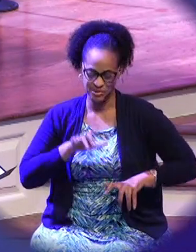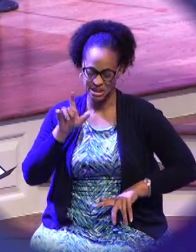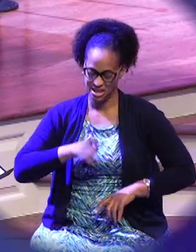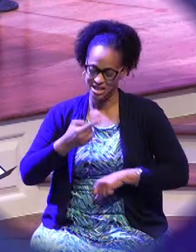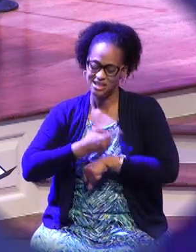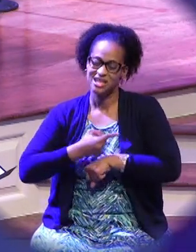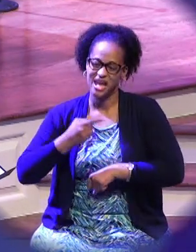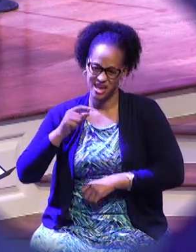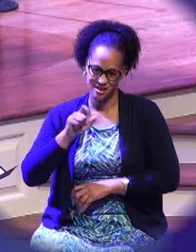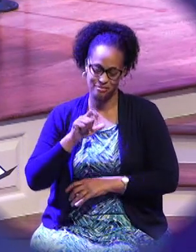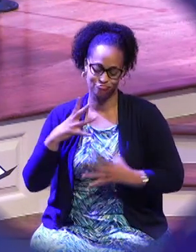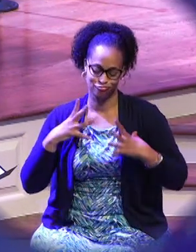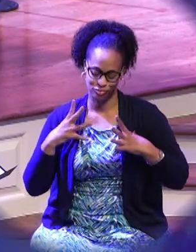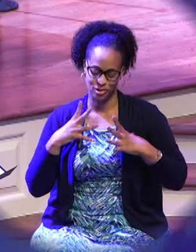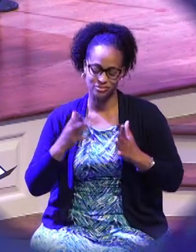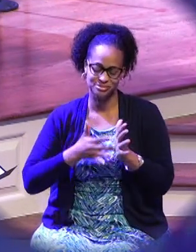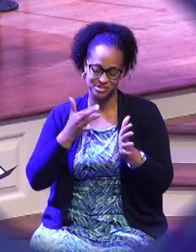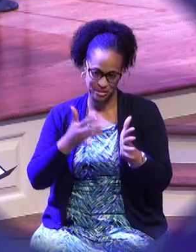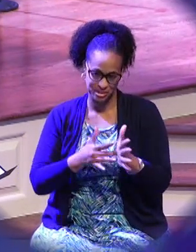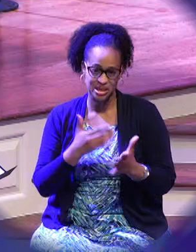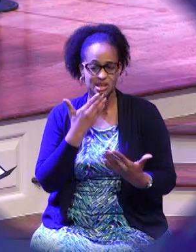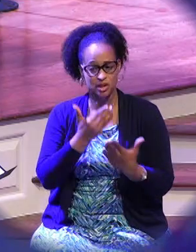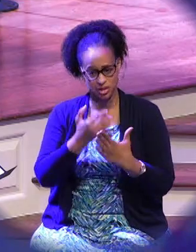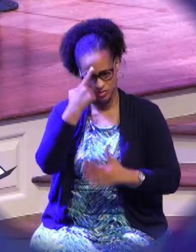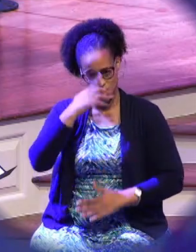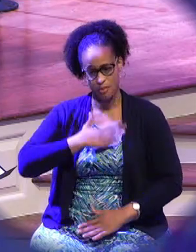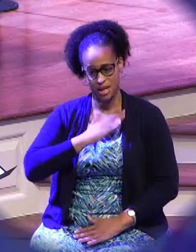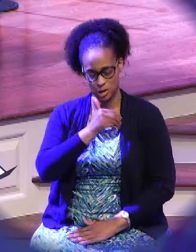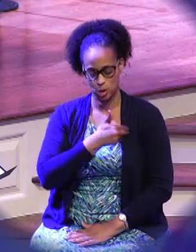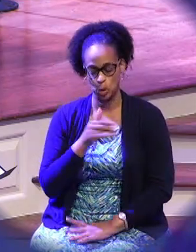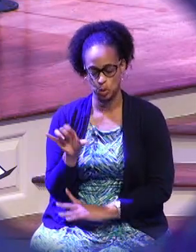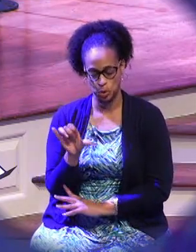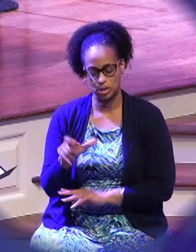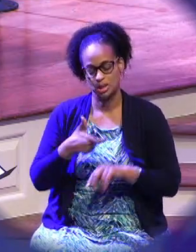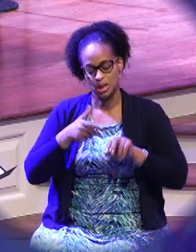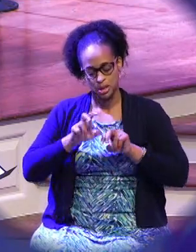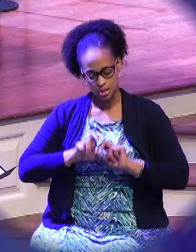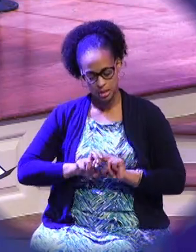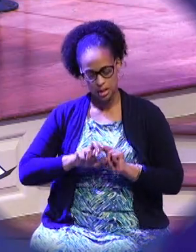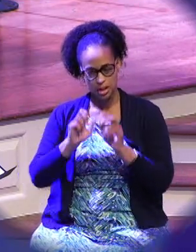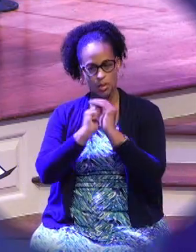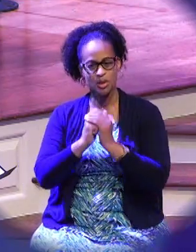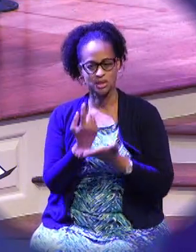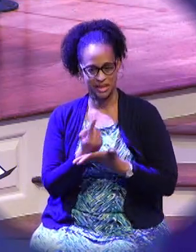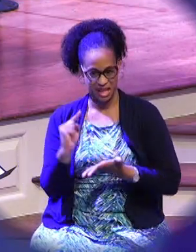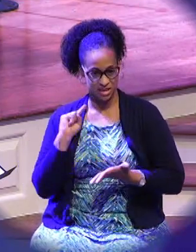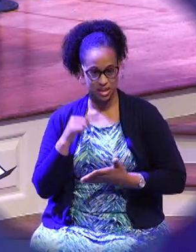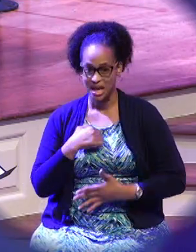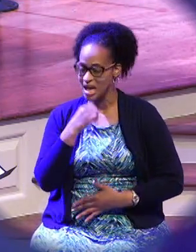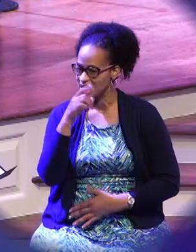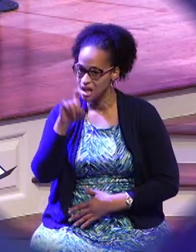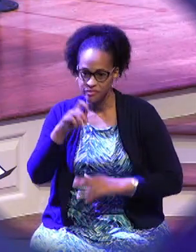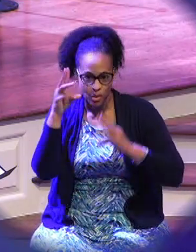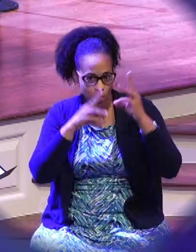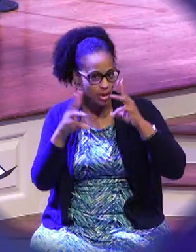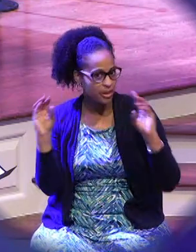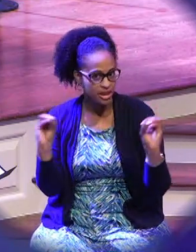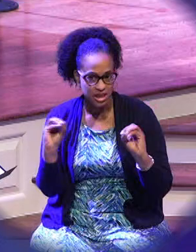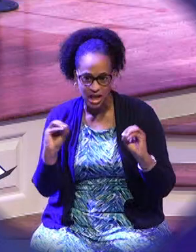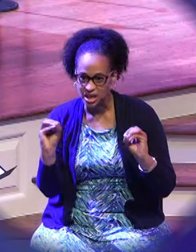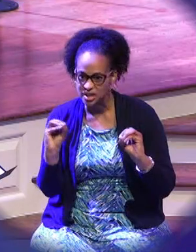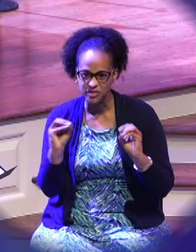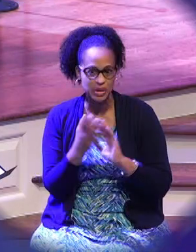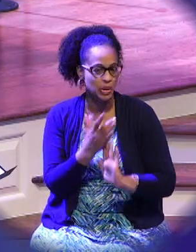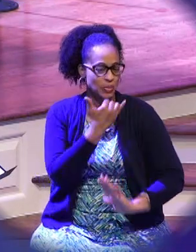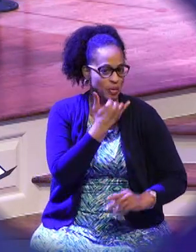off on occasion. And I want you to know it was good for my soul to sit in a worship service last week where I didn't have to worry about anything going wrong